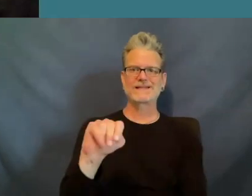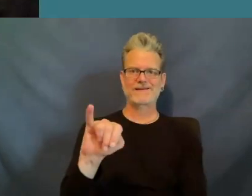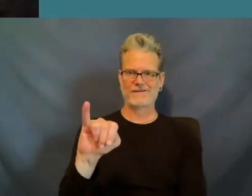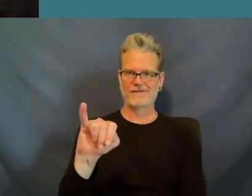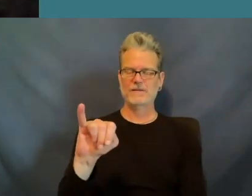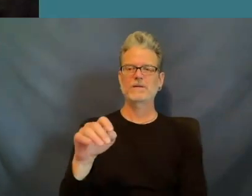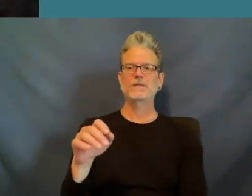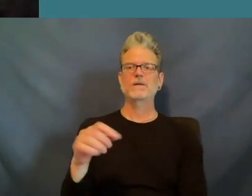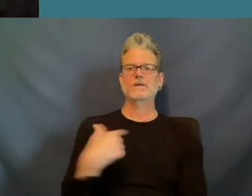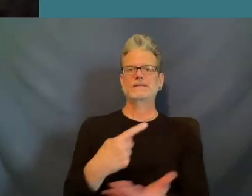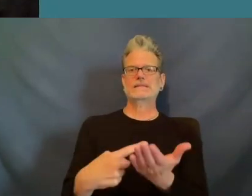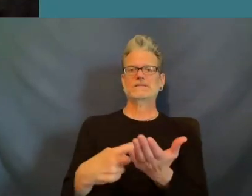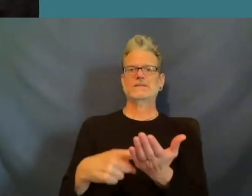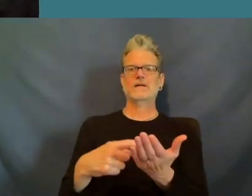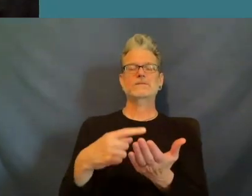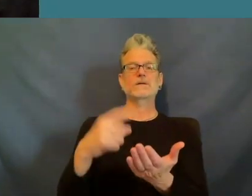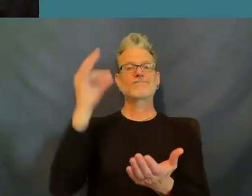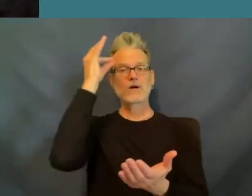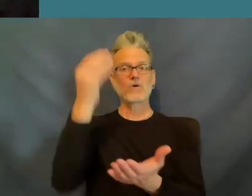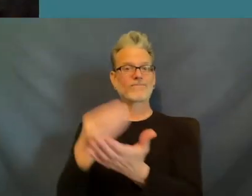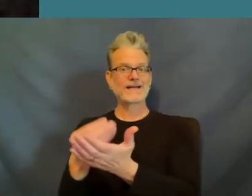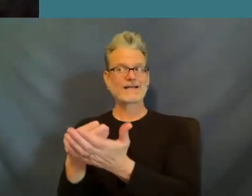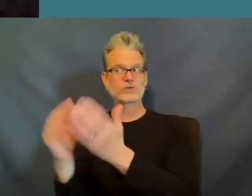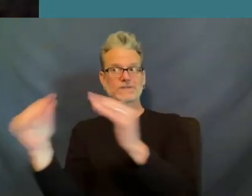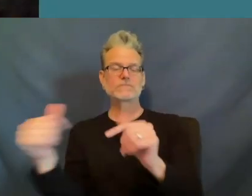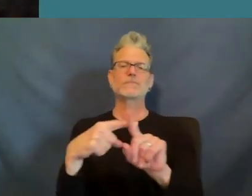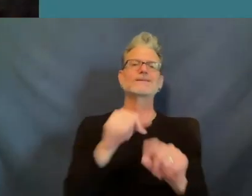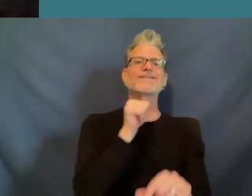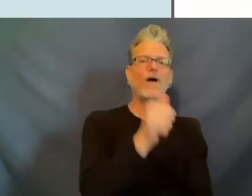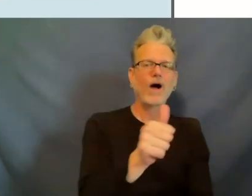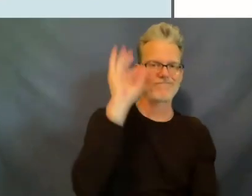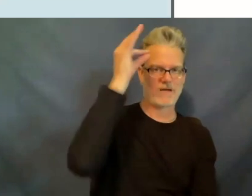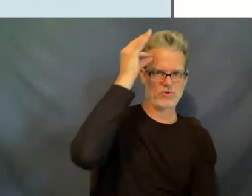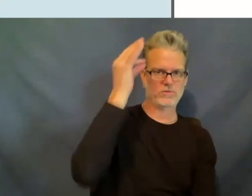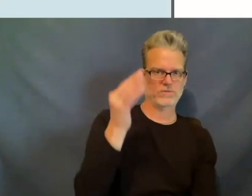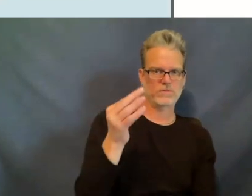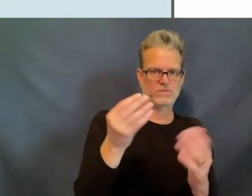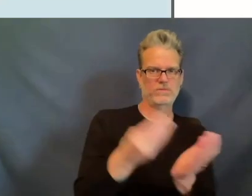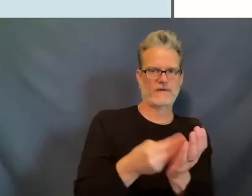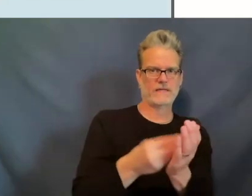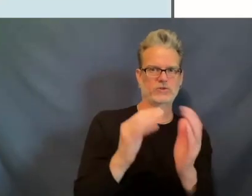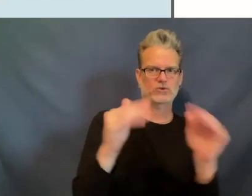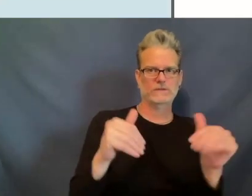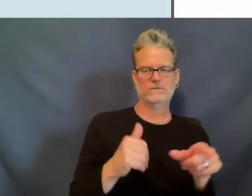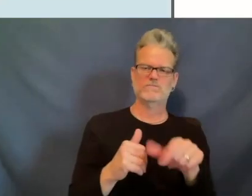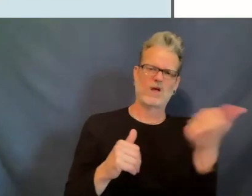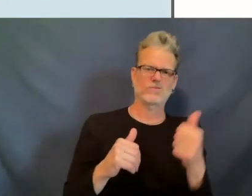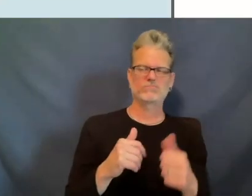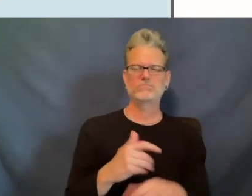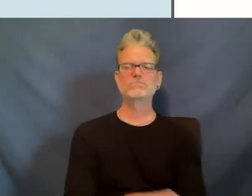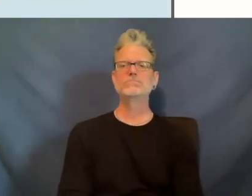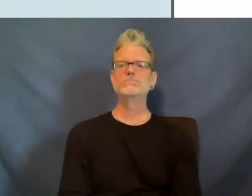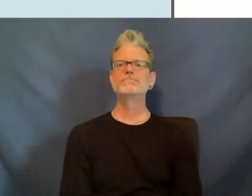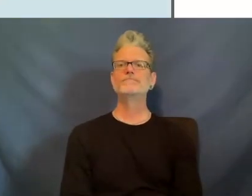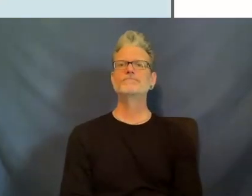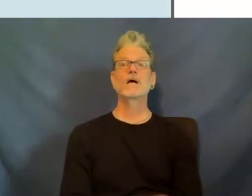discuss federal financial assistance and non-federal financial assistance. Next slide, please. So the